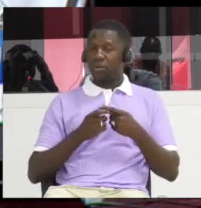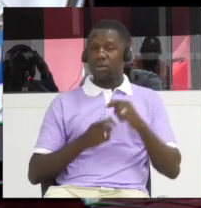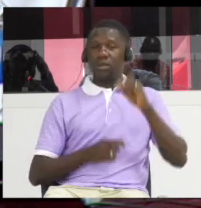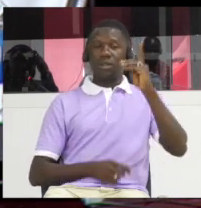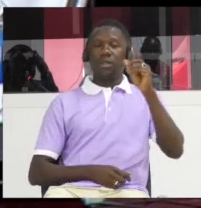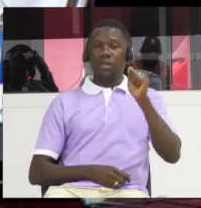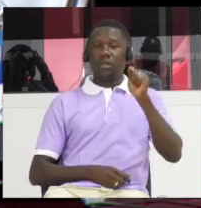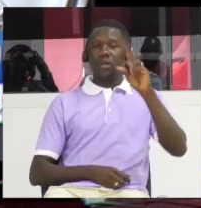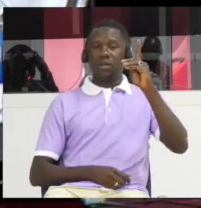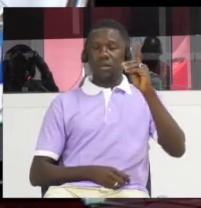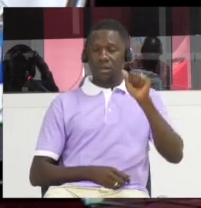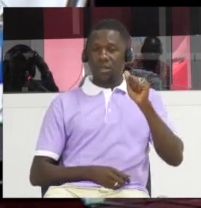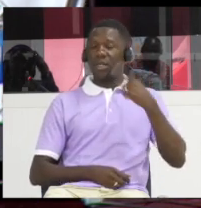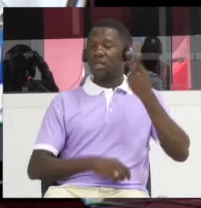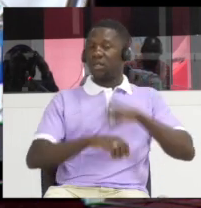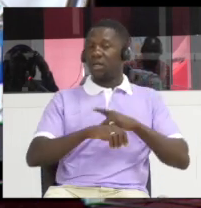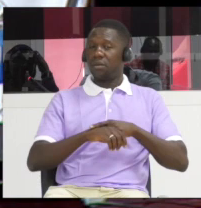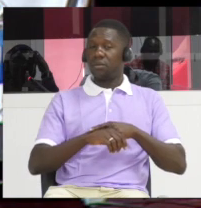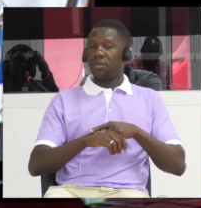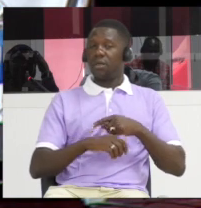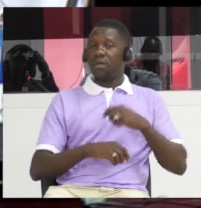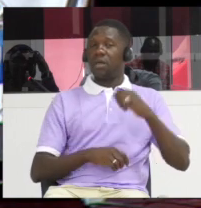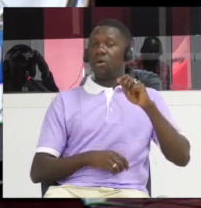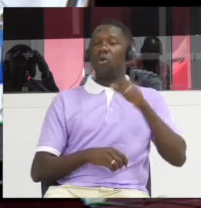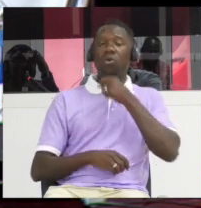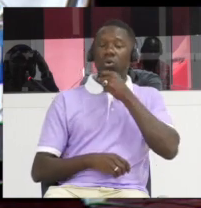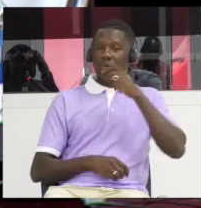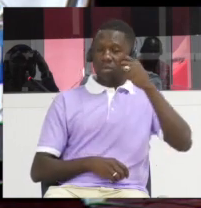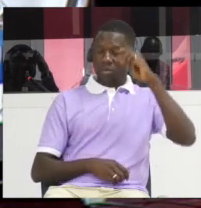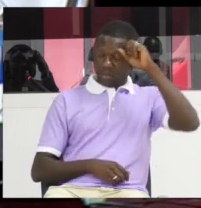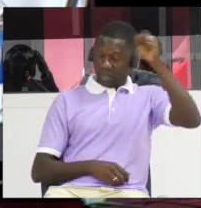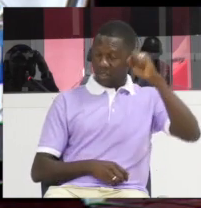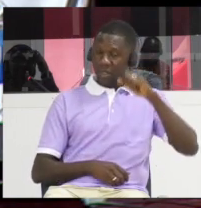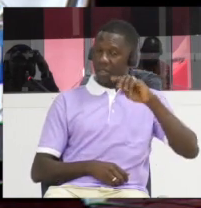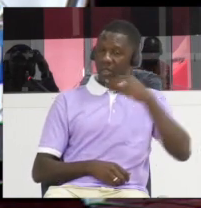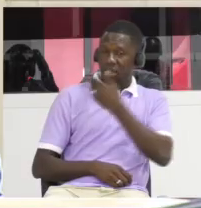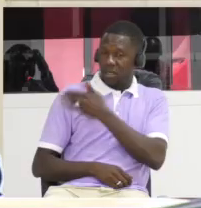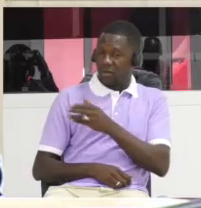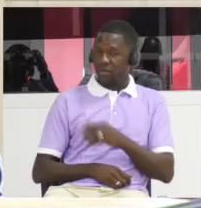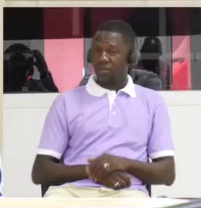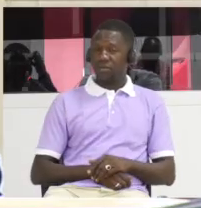who was in Gambia, as at the time Abacha assumed office?